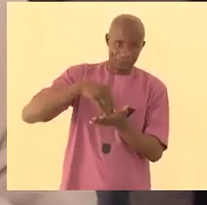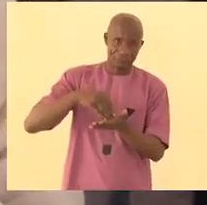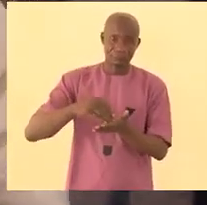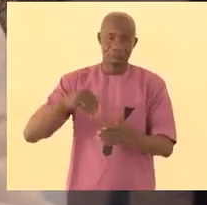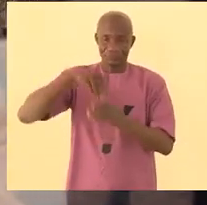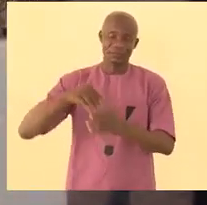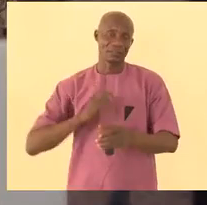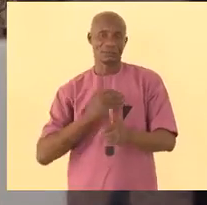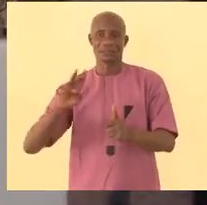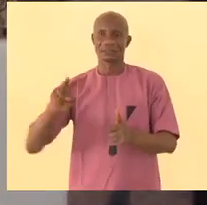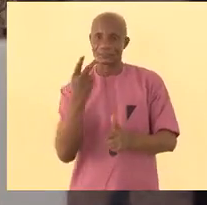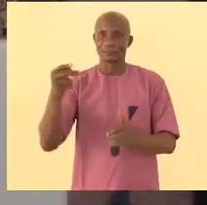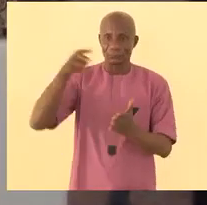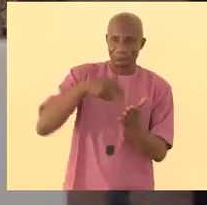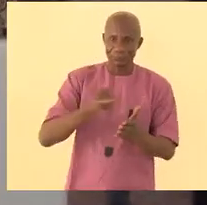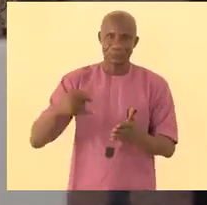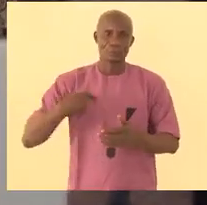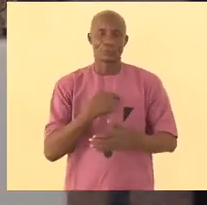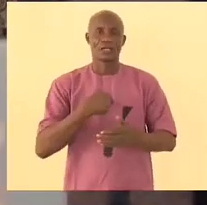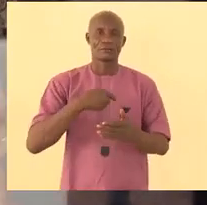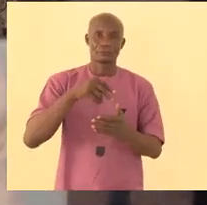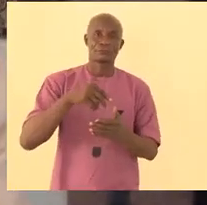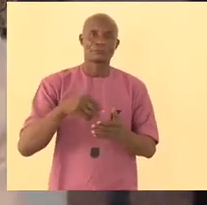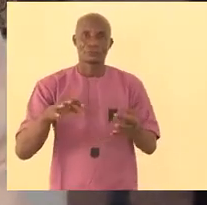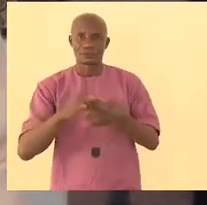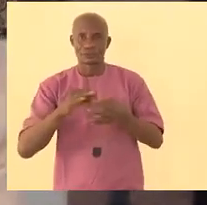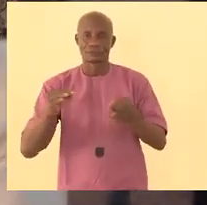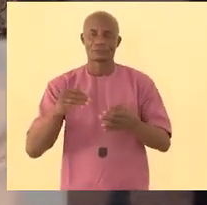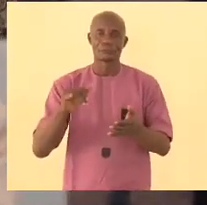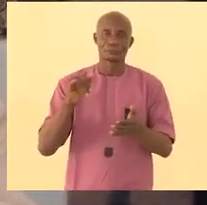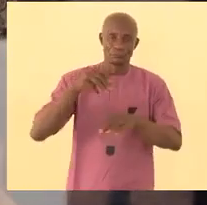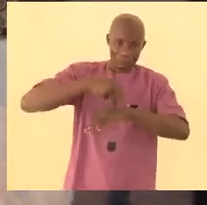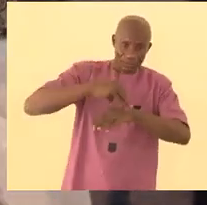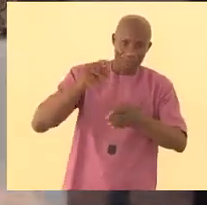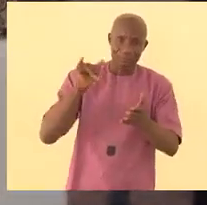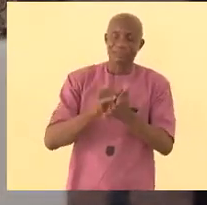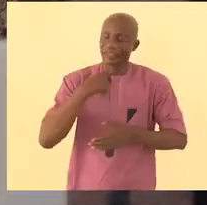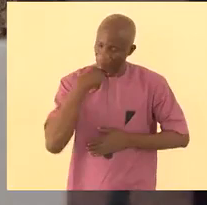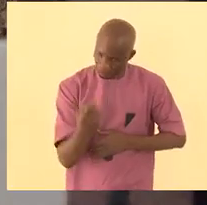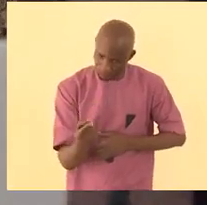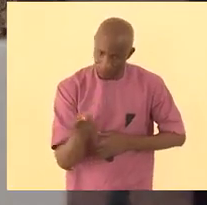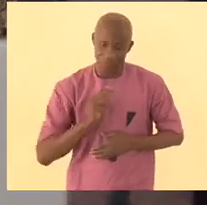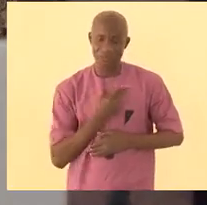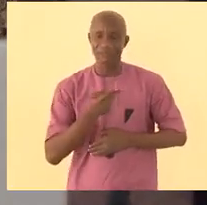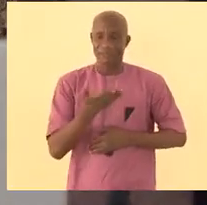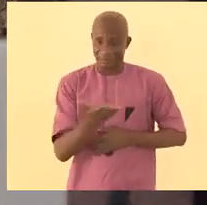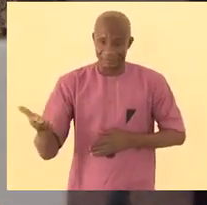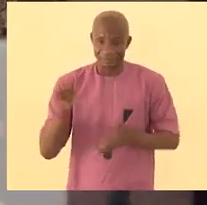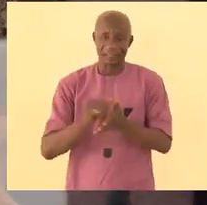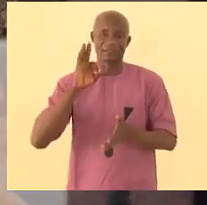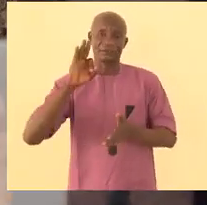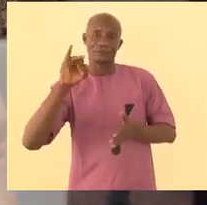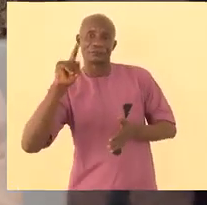Again, in our second reading, we have passages or messages that tell us exactly things that fit with